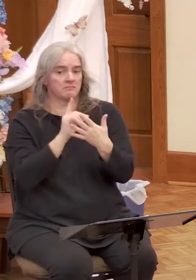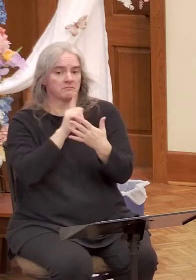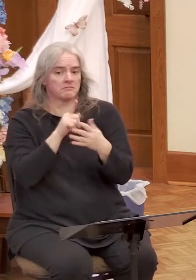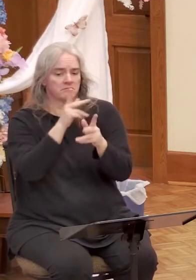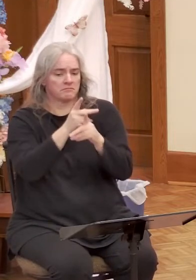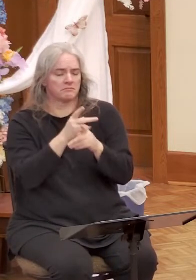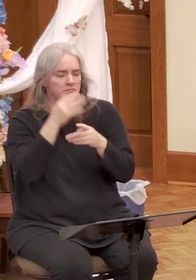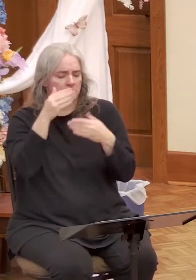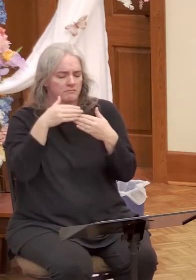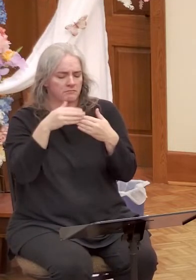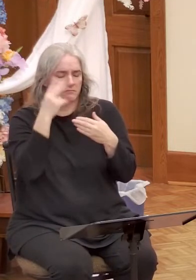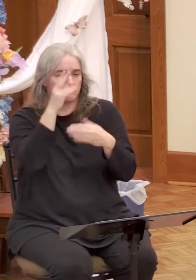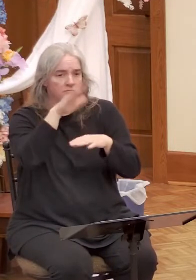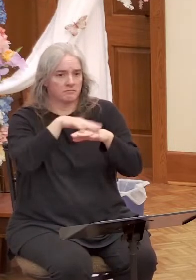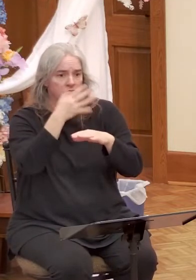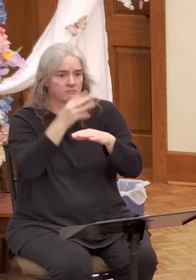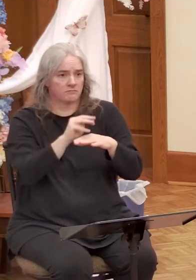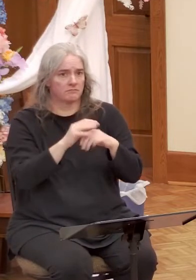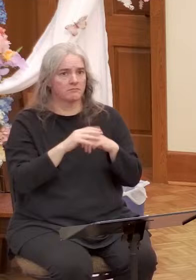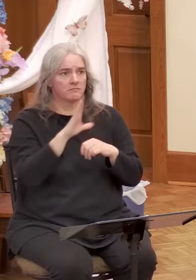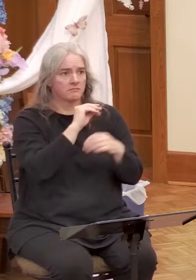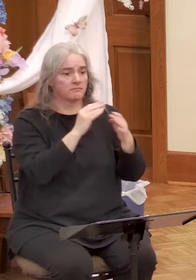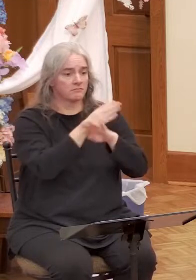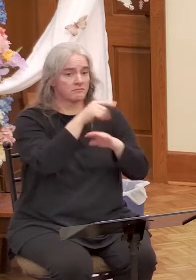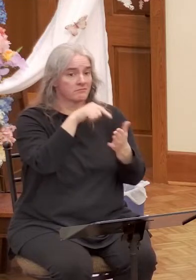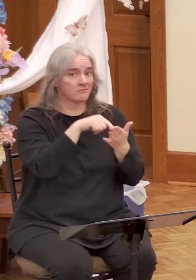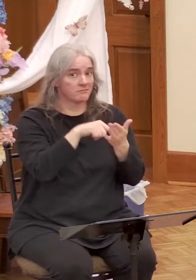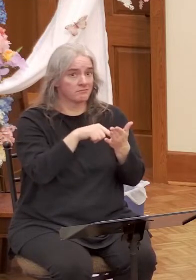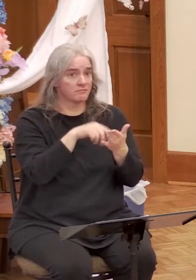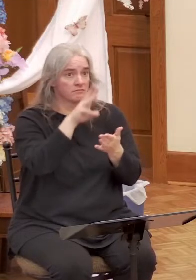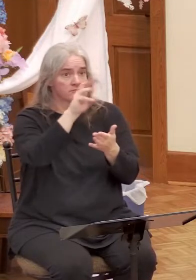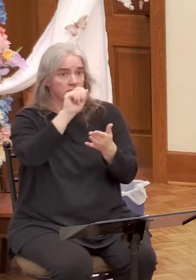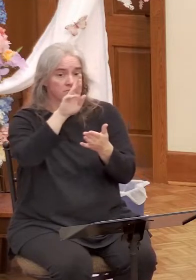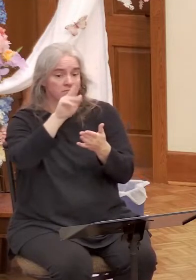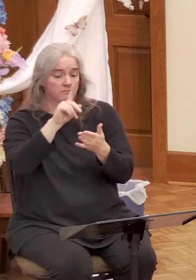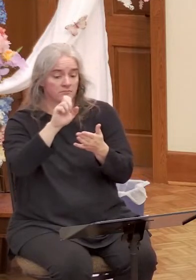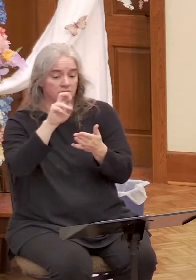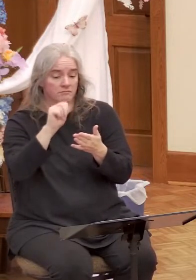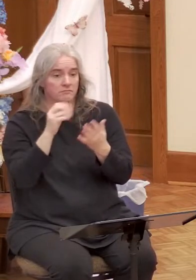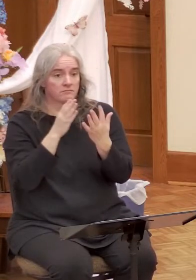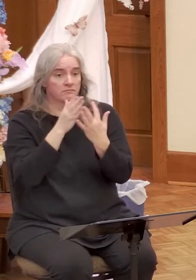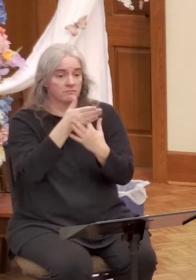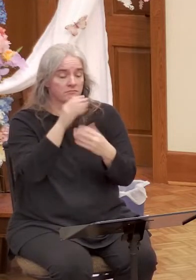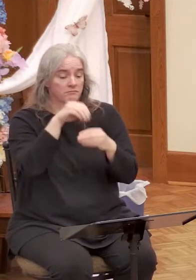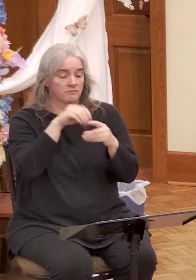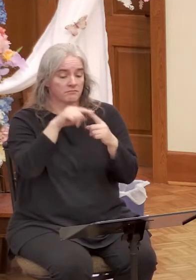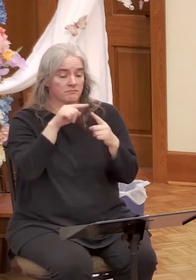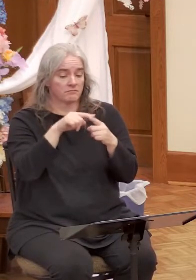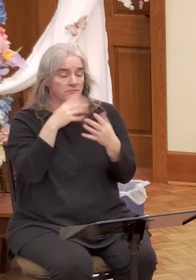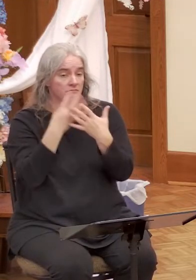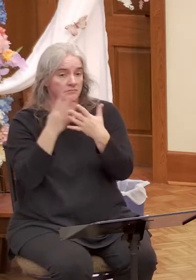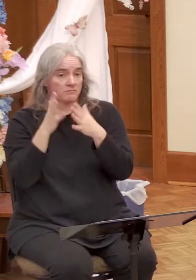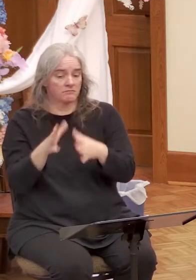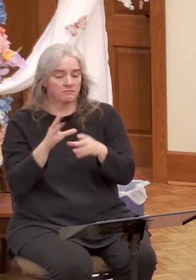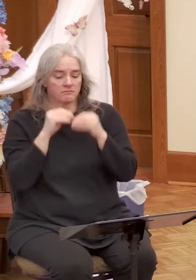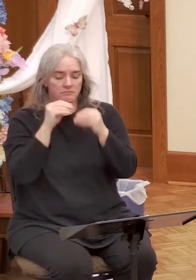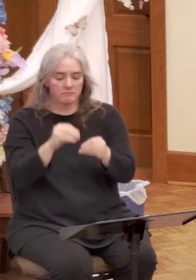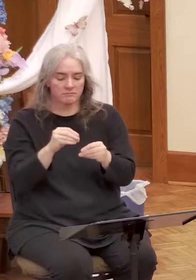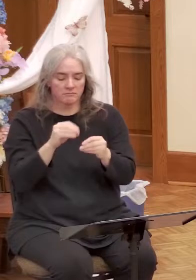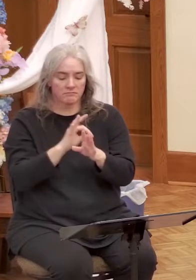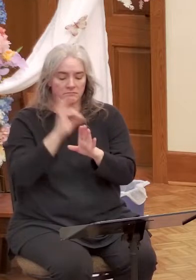them. So following these instructions, the warden threw them into the innermost cell of the prison and chained their feet to a